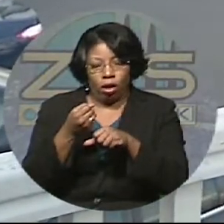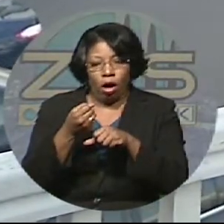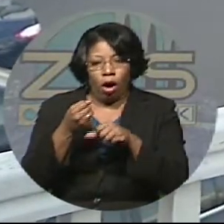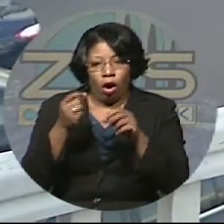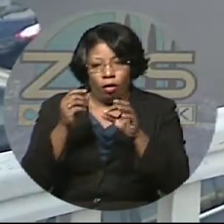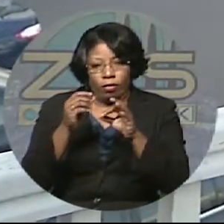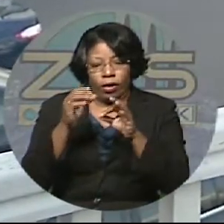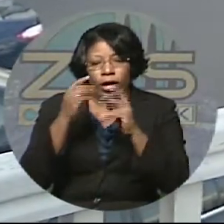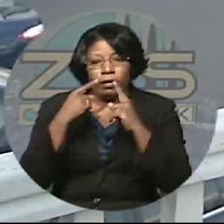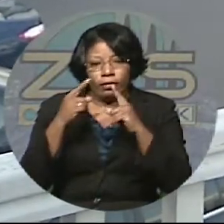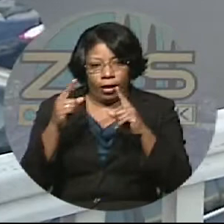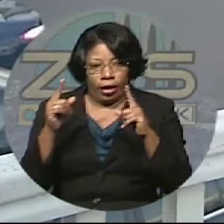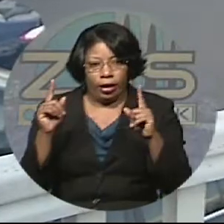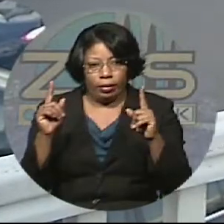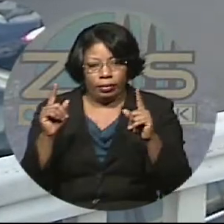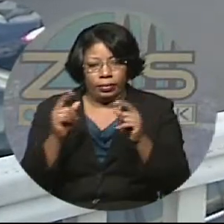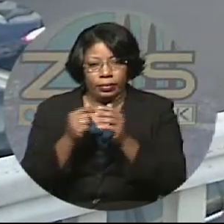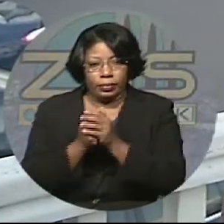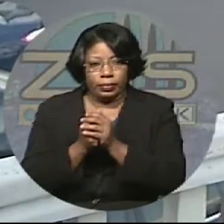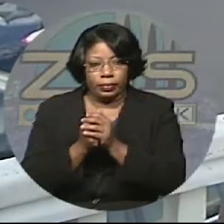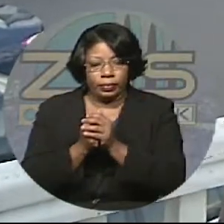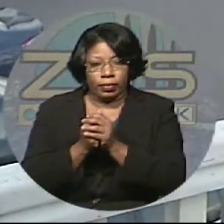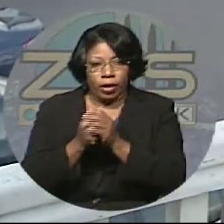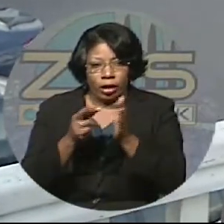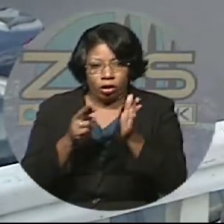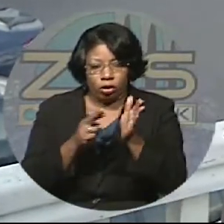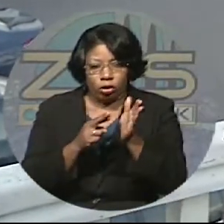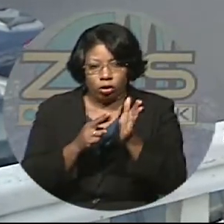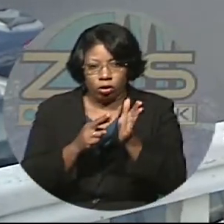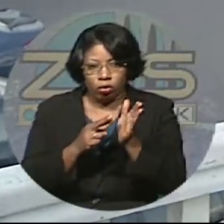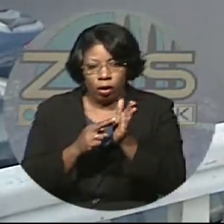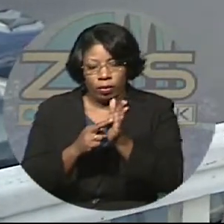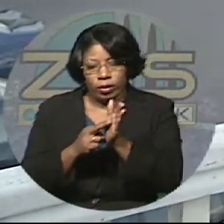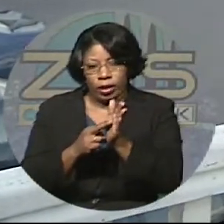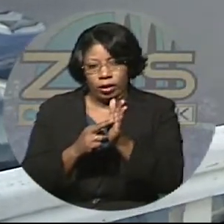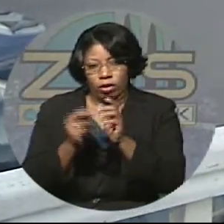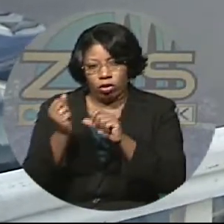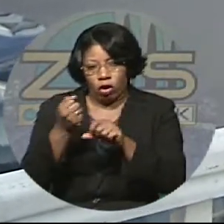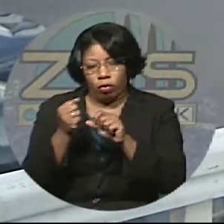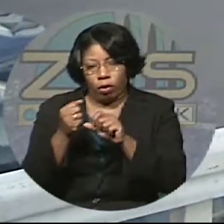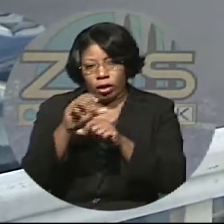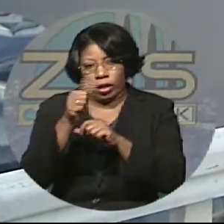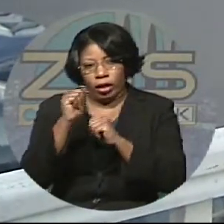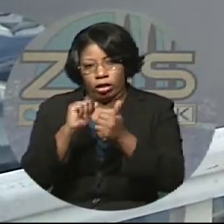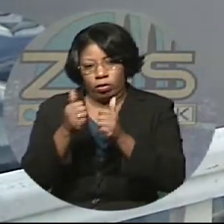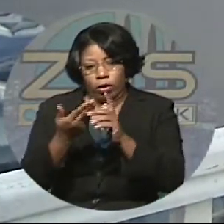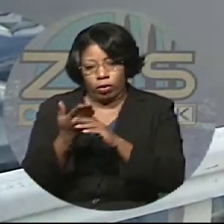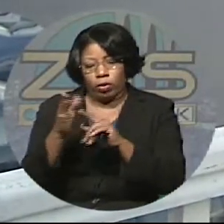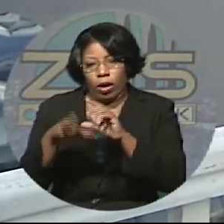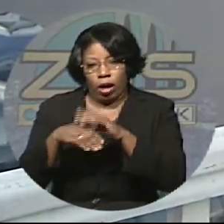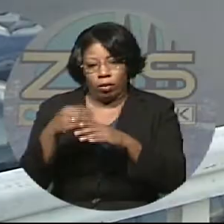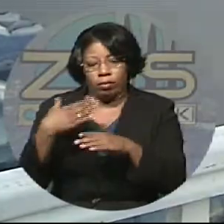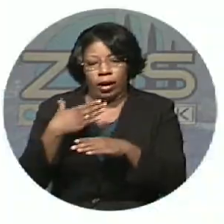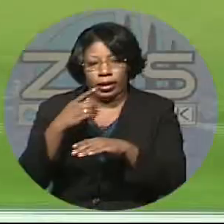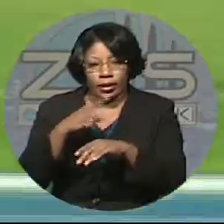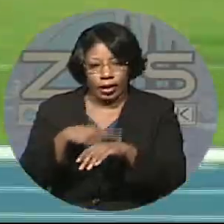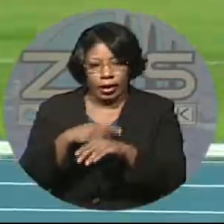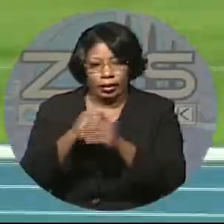to have served my country, to represent them in softball and other sports throughout my lifetime.